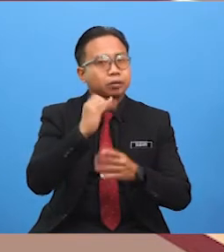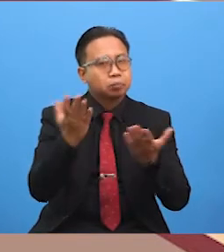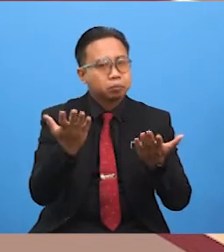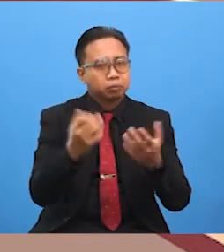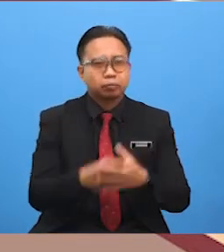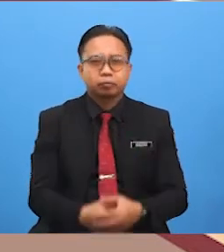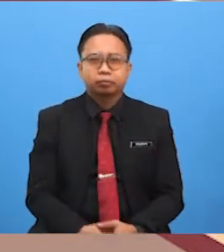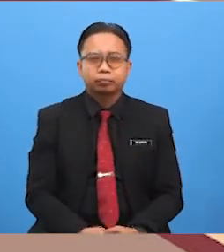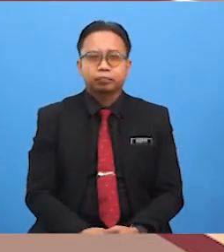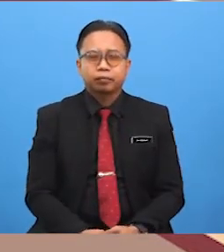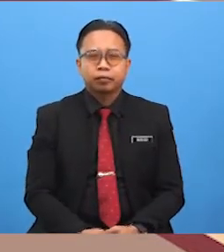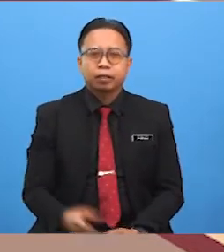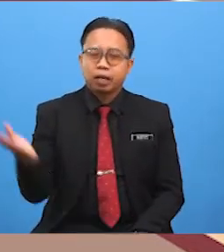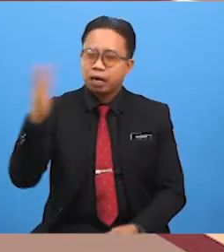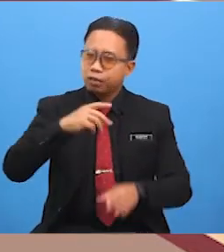Let's practice.